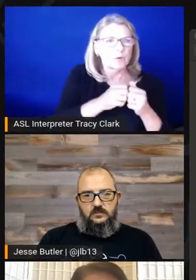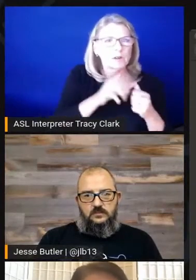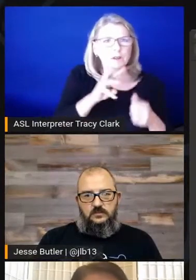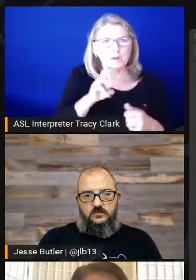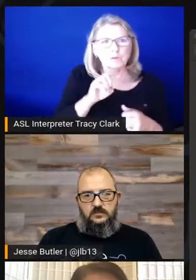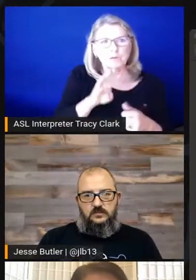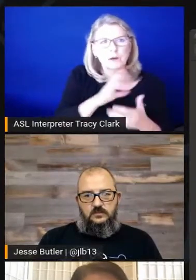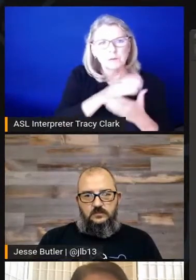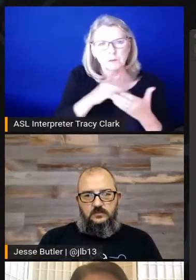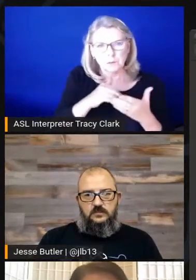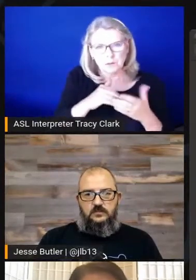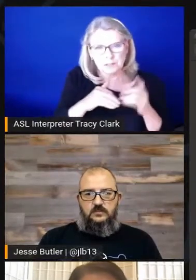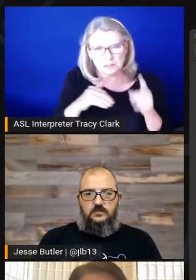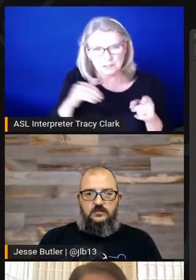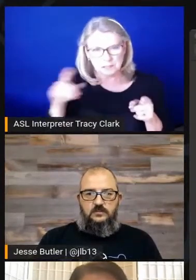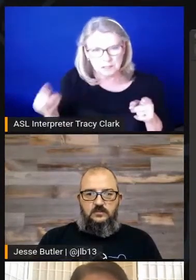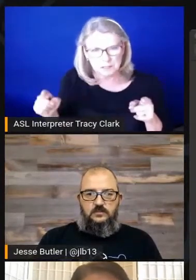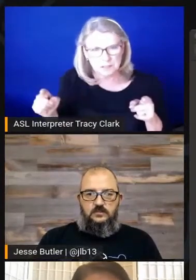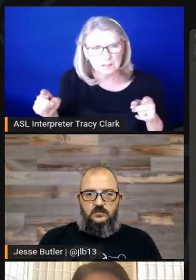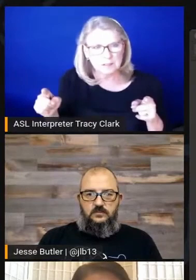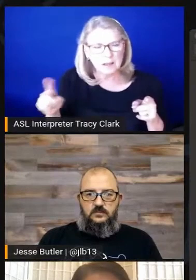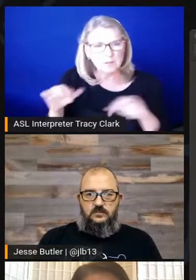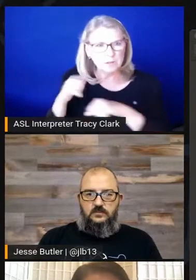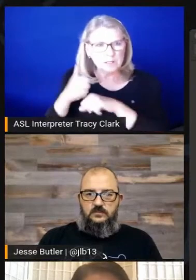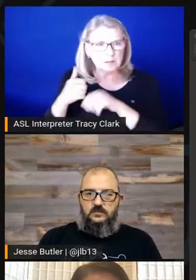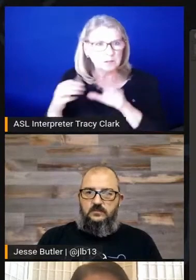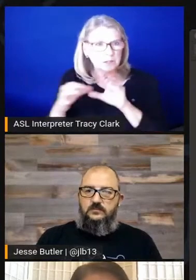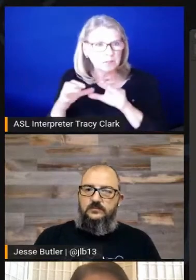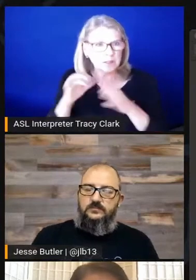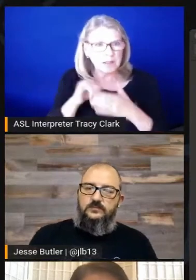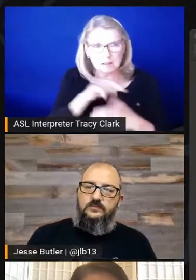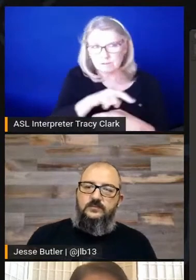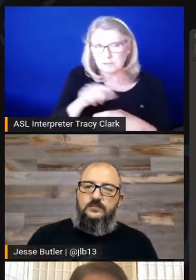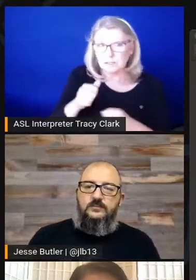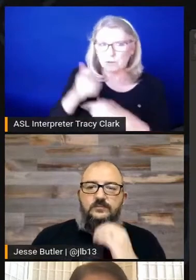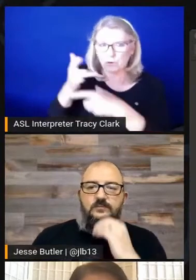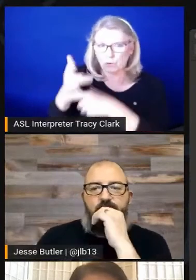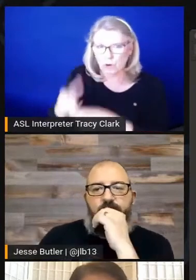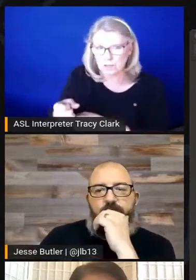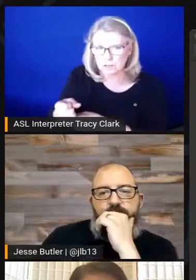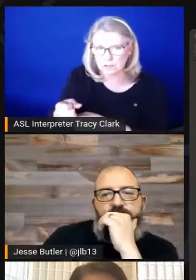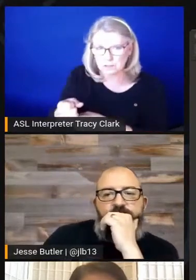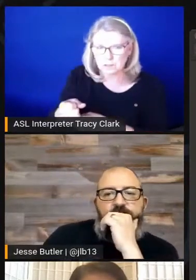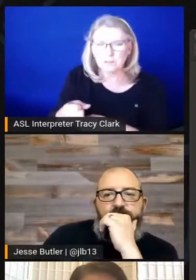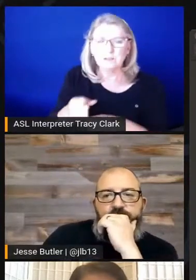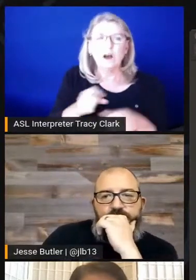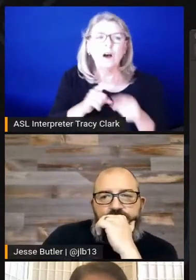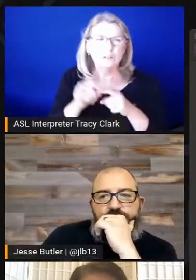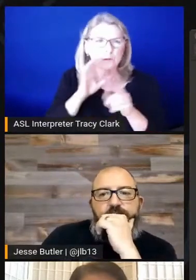API server is configured to trust. And this is also pretty straightforward. Again, I'll show you this later on in the demo.